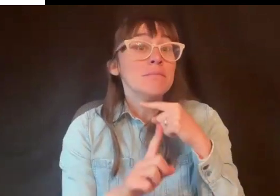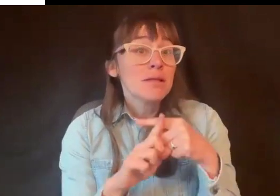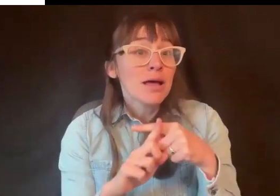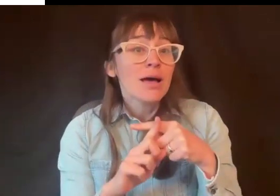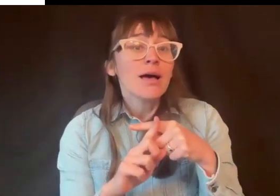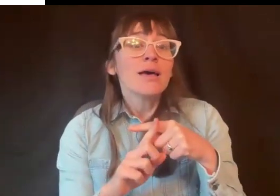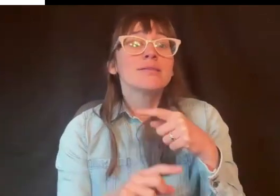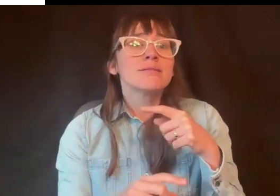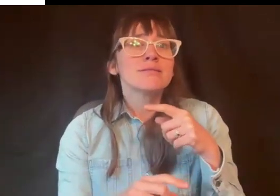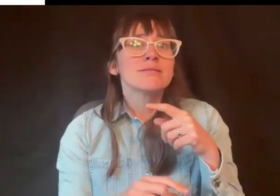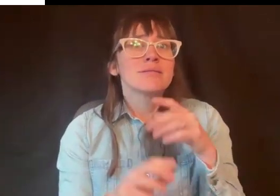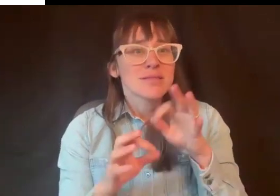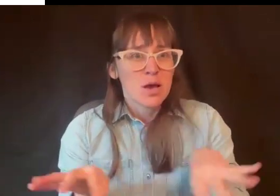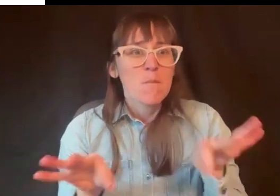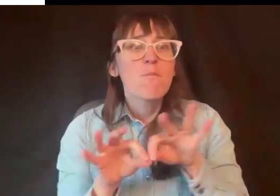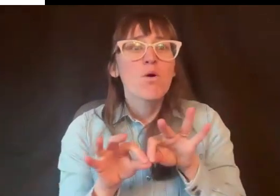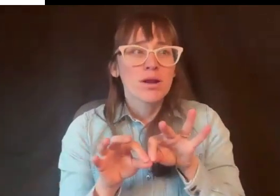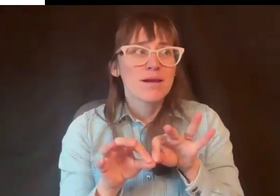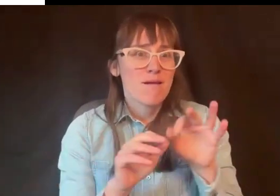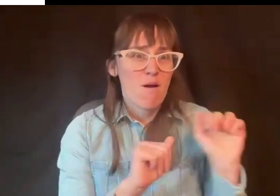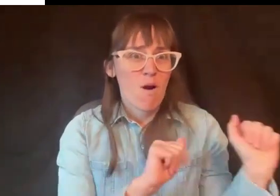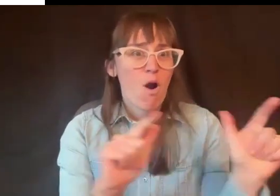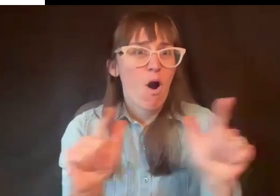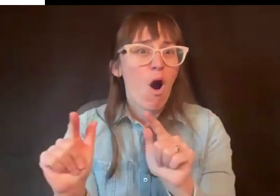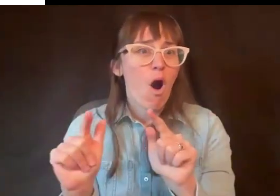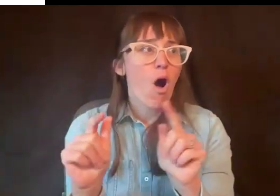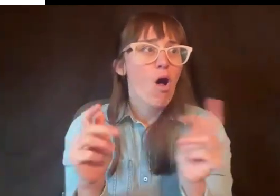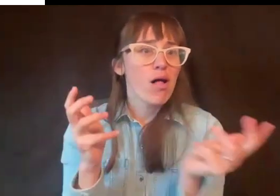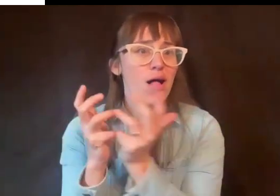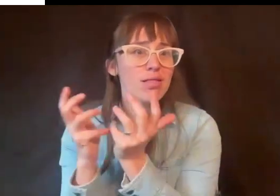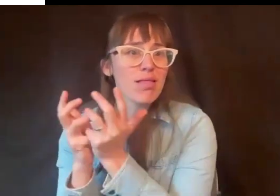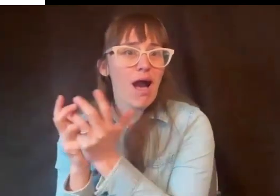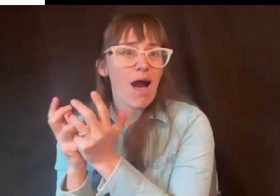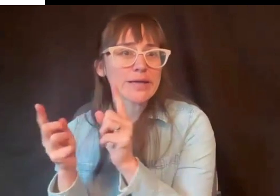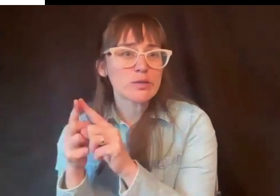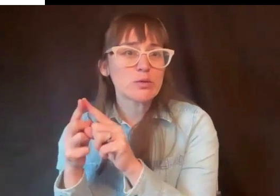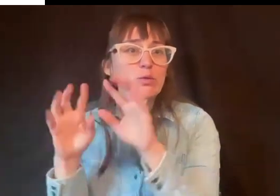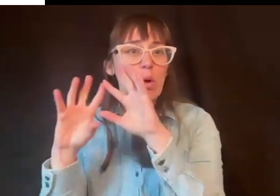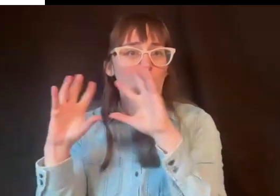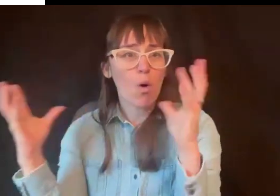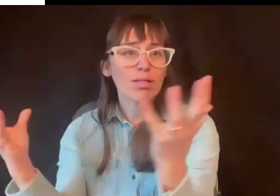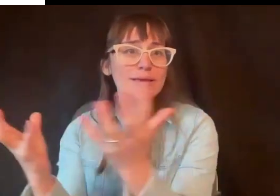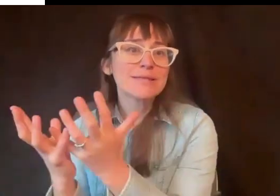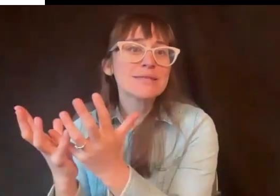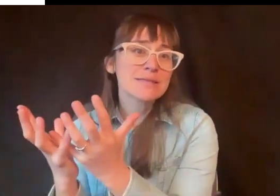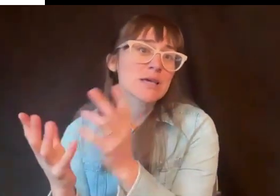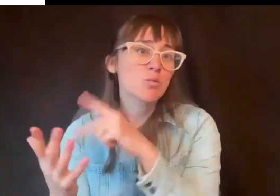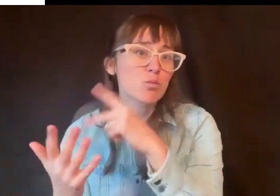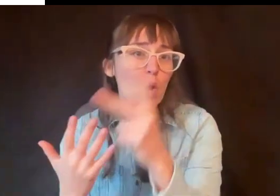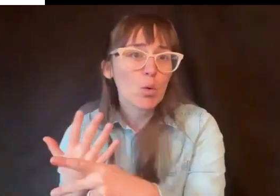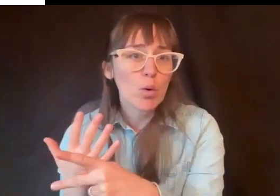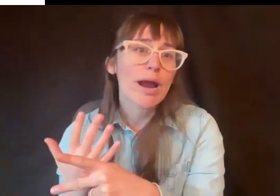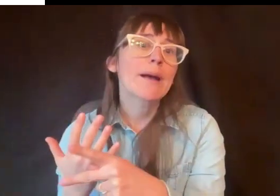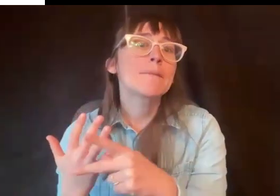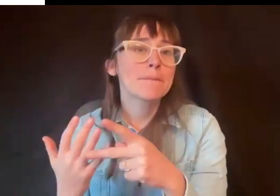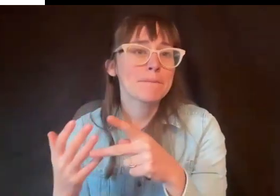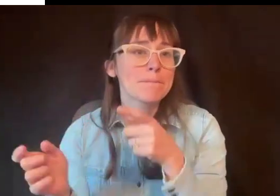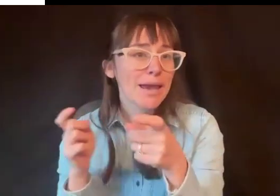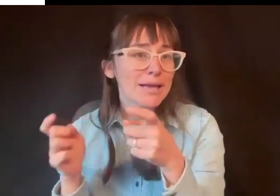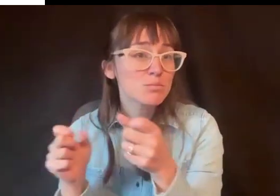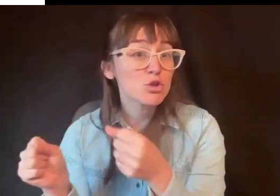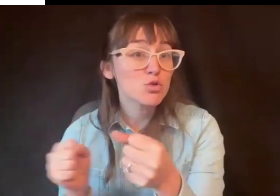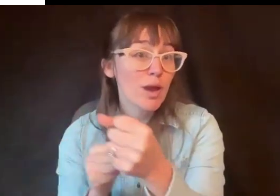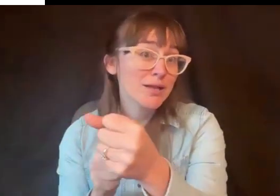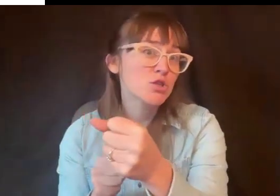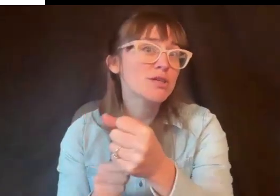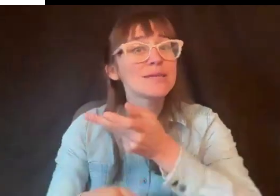of this is in alignment to create the holistic program management strategy. By doing so, we maintain the